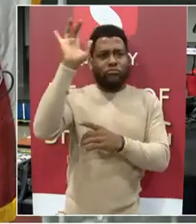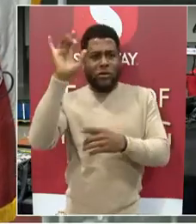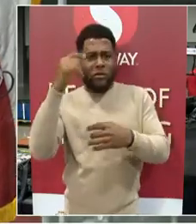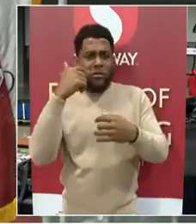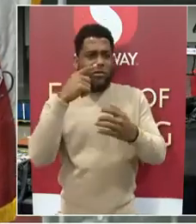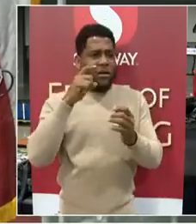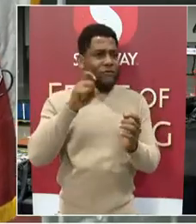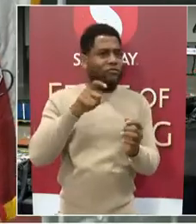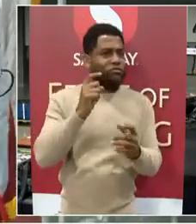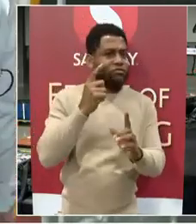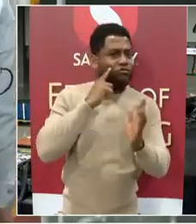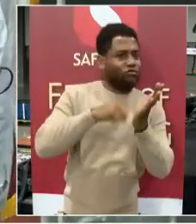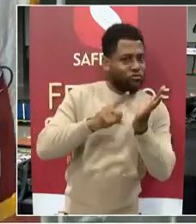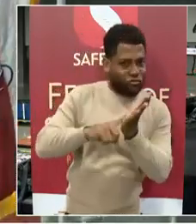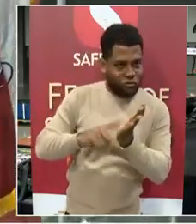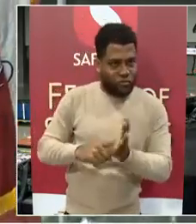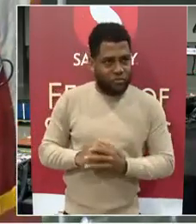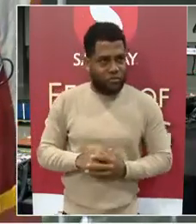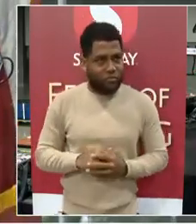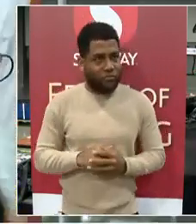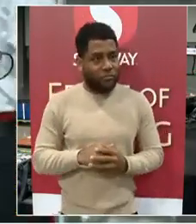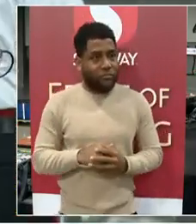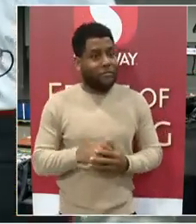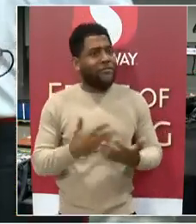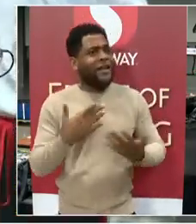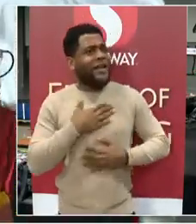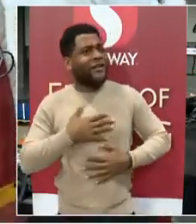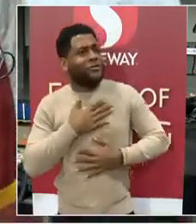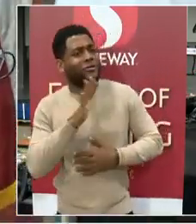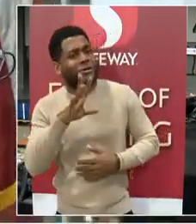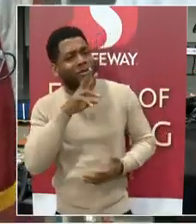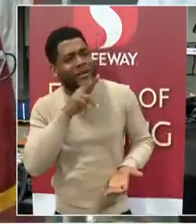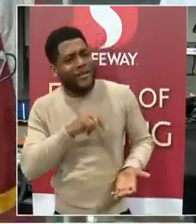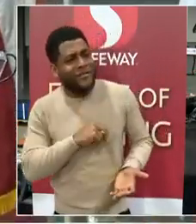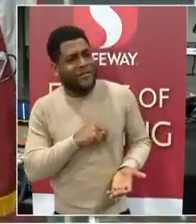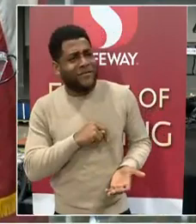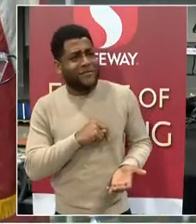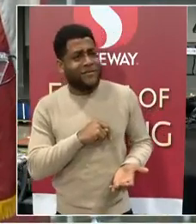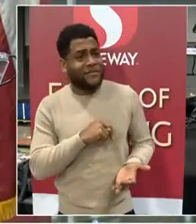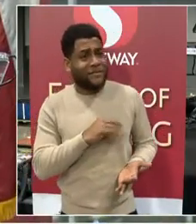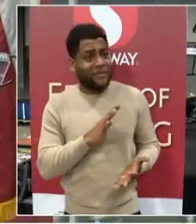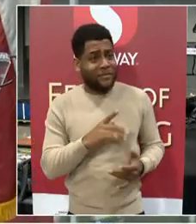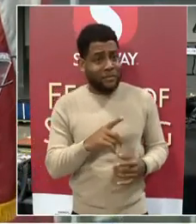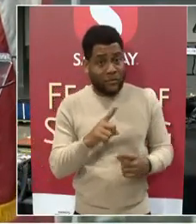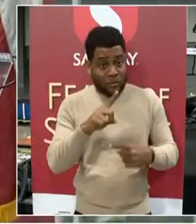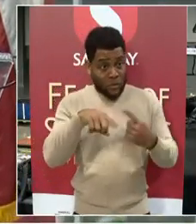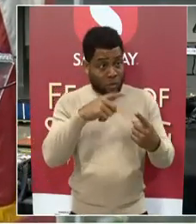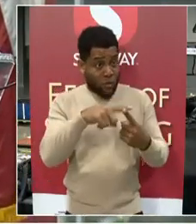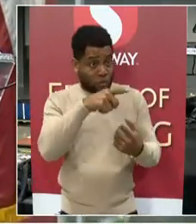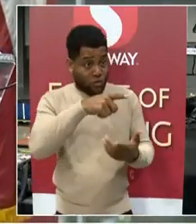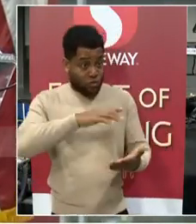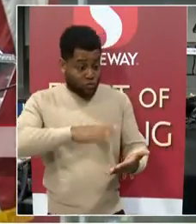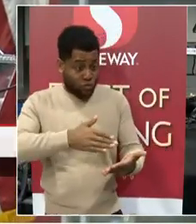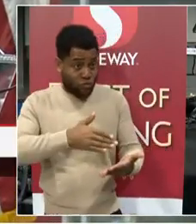Thanksgiving. And be careful when you're frying those turkeys. Is that right, Fire Chief?